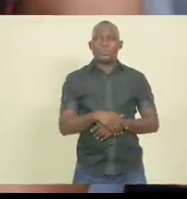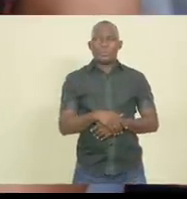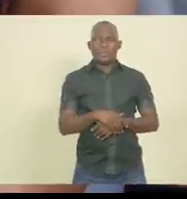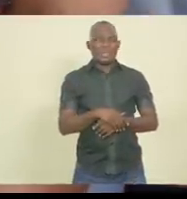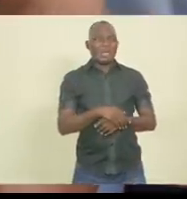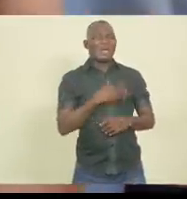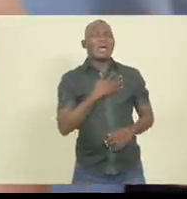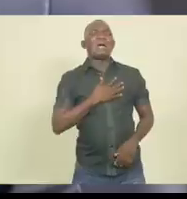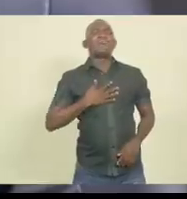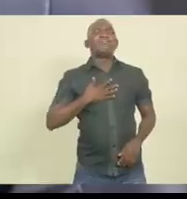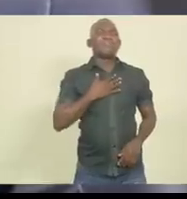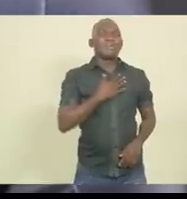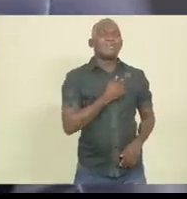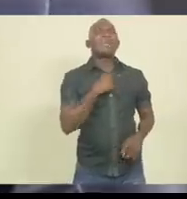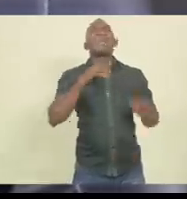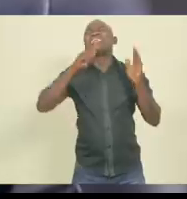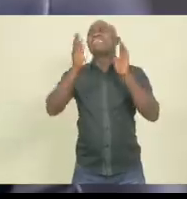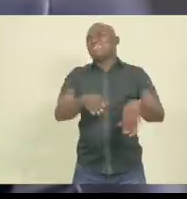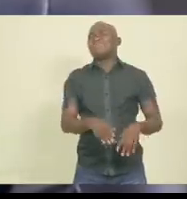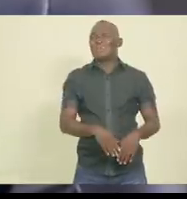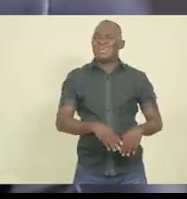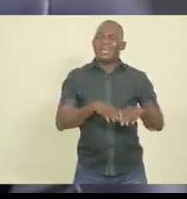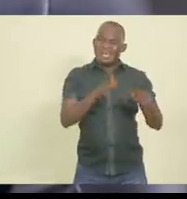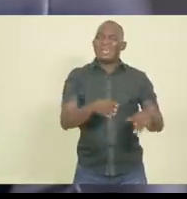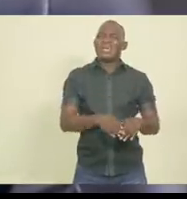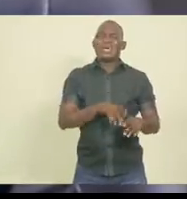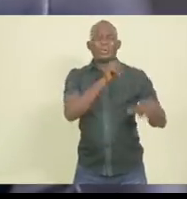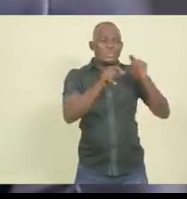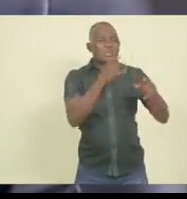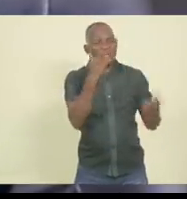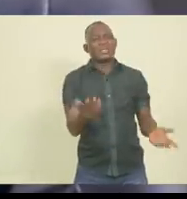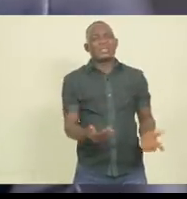Pretty please. Leave me alone, Esther. Stop asking me stupid questions.